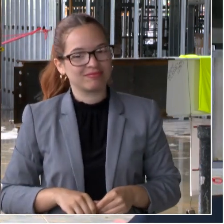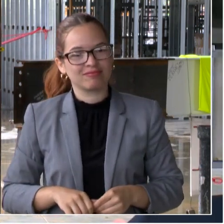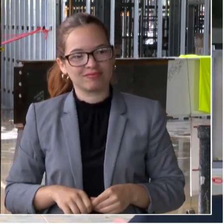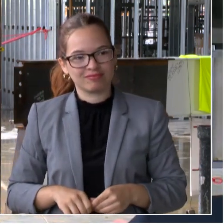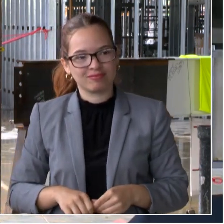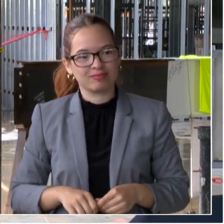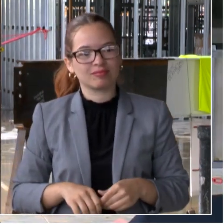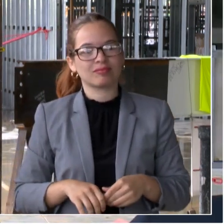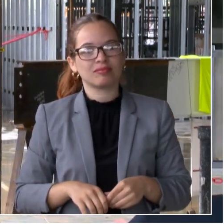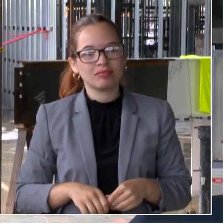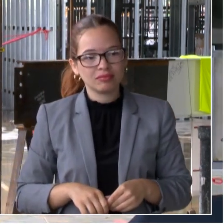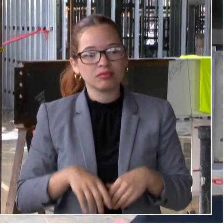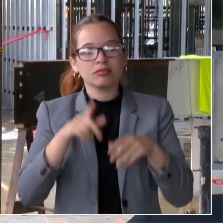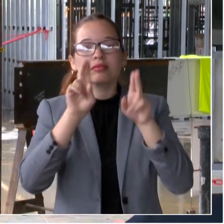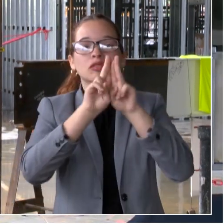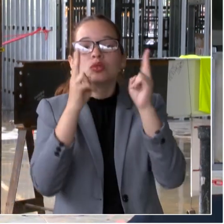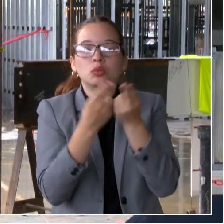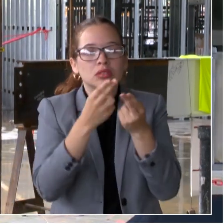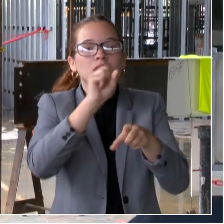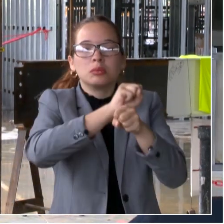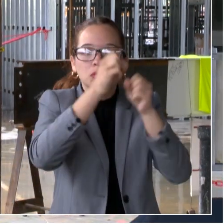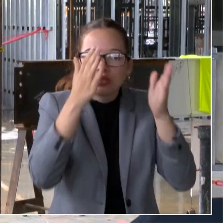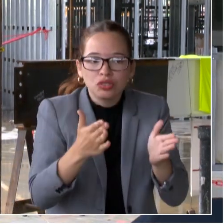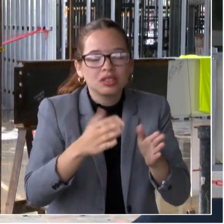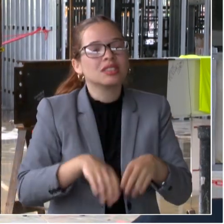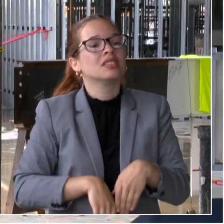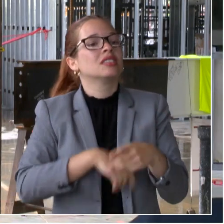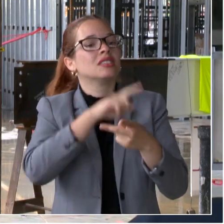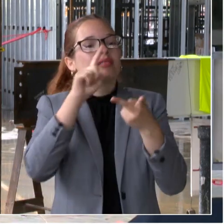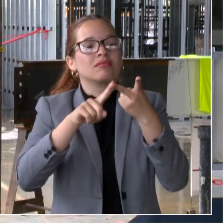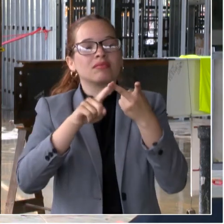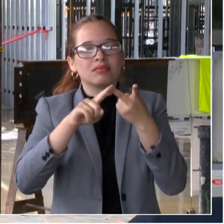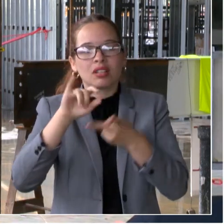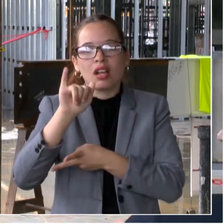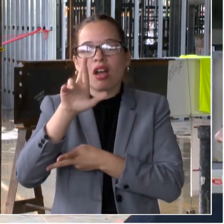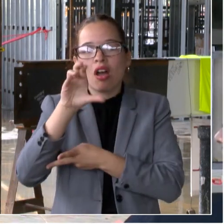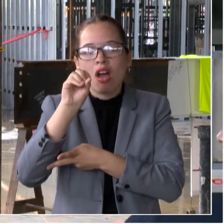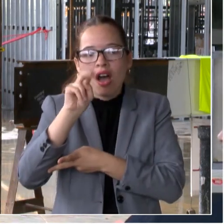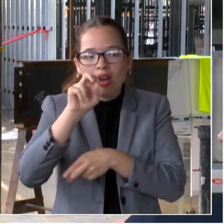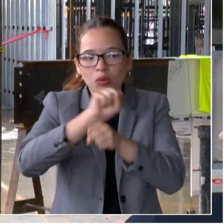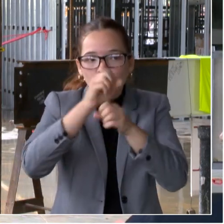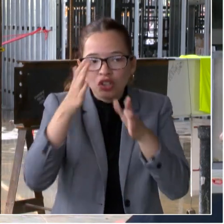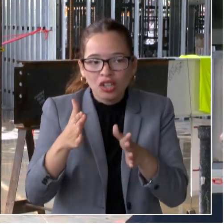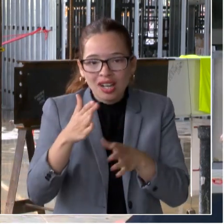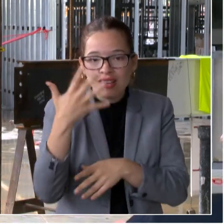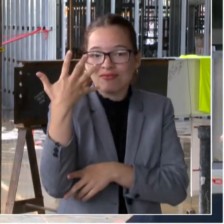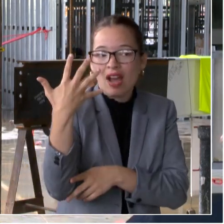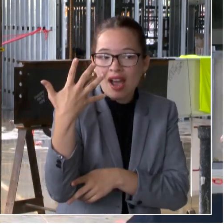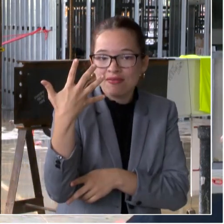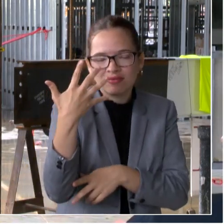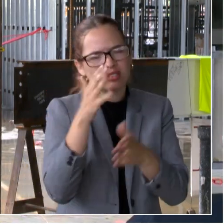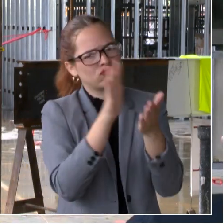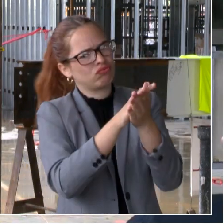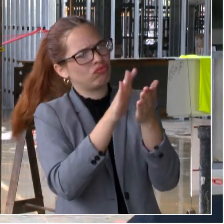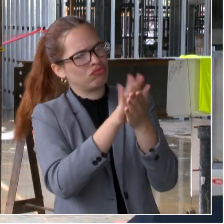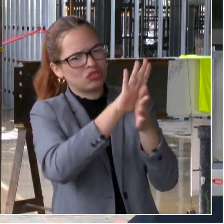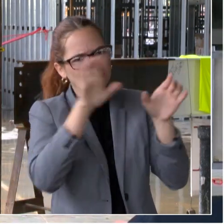partners at Turner and MCN and their partners, give them a big round of applause.